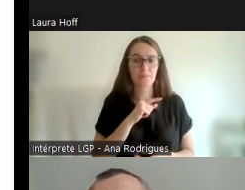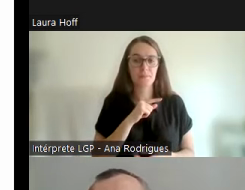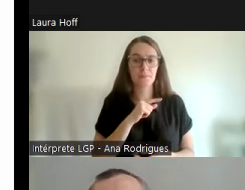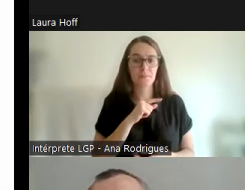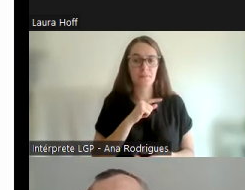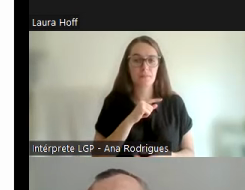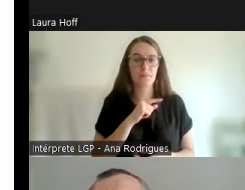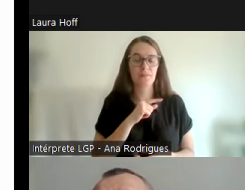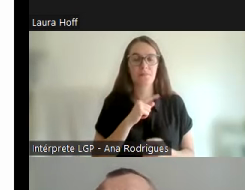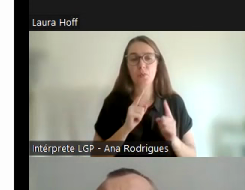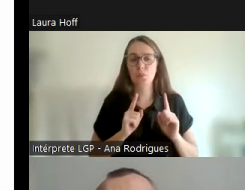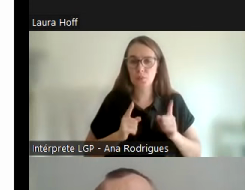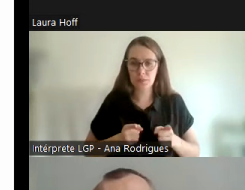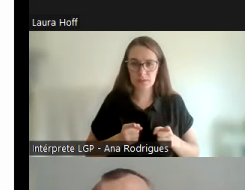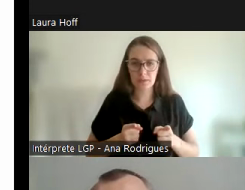can start a